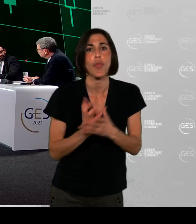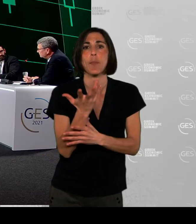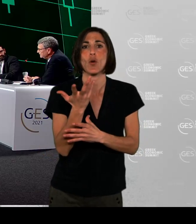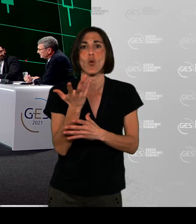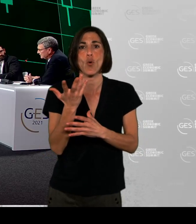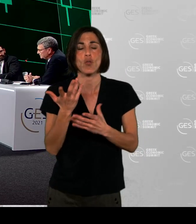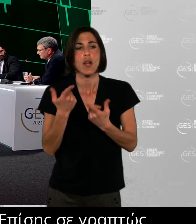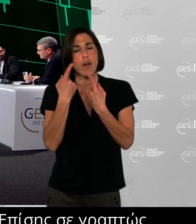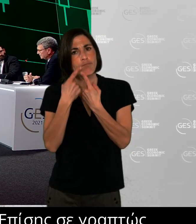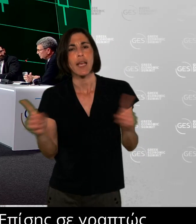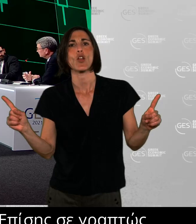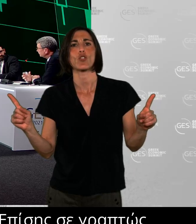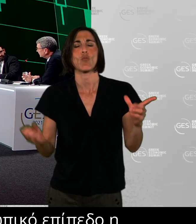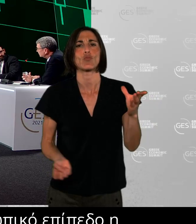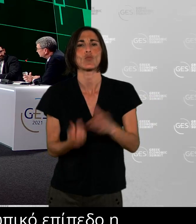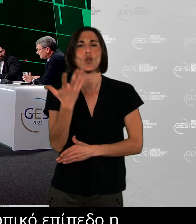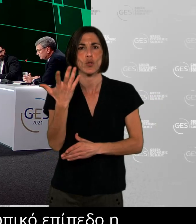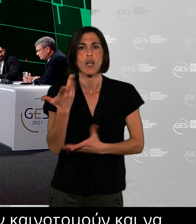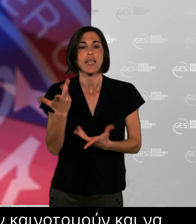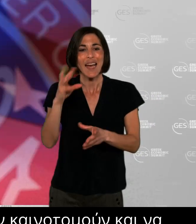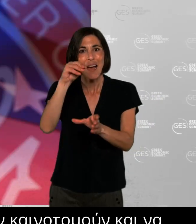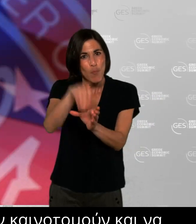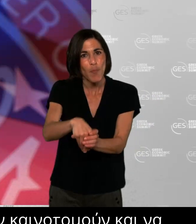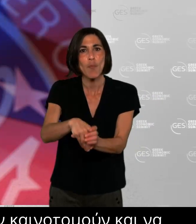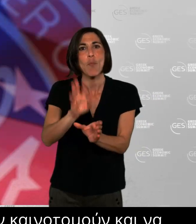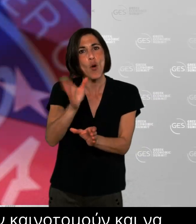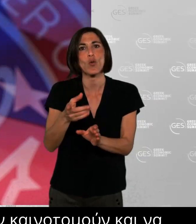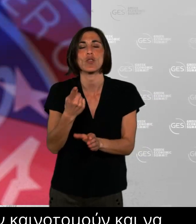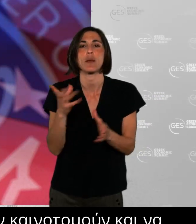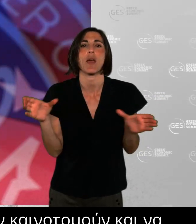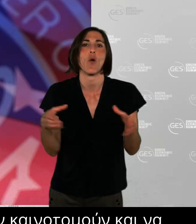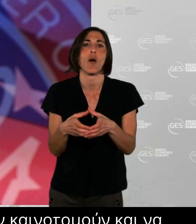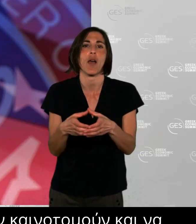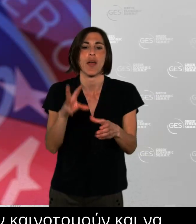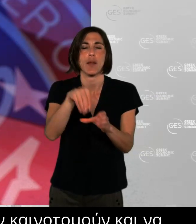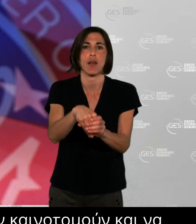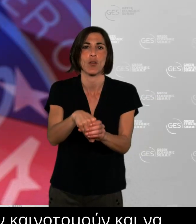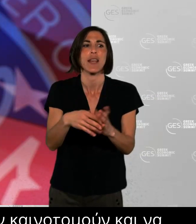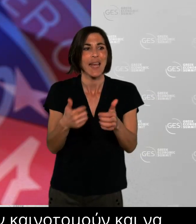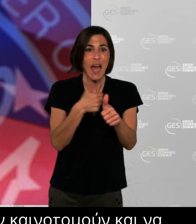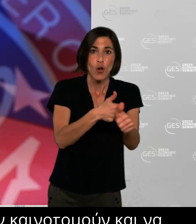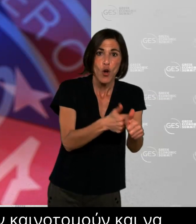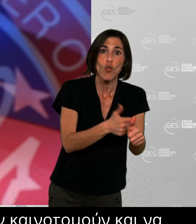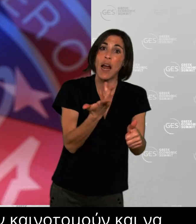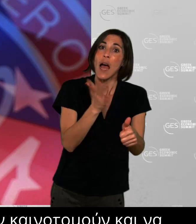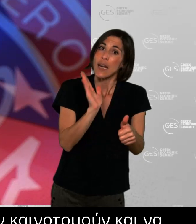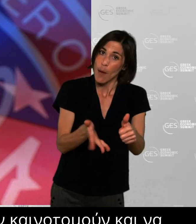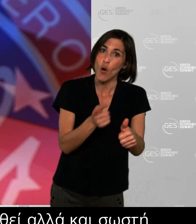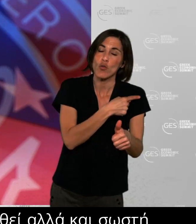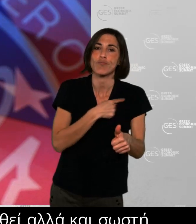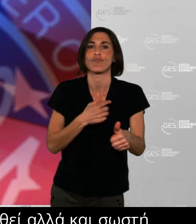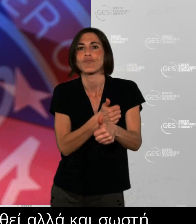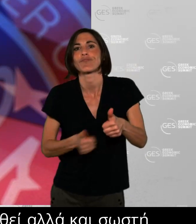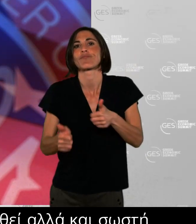team, to be a good follower as well as a good leader. These are examples of the kinds of capacities that education